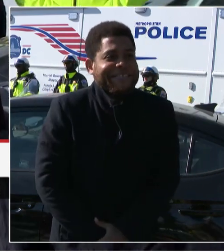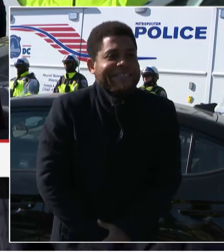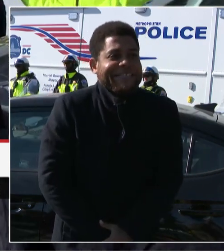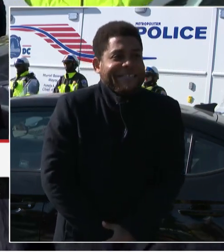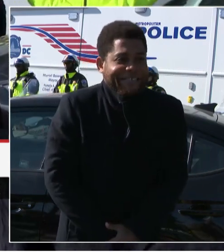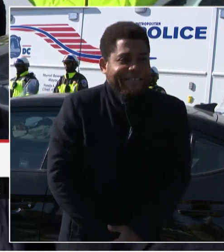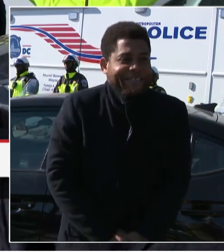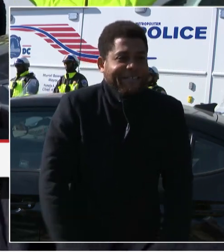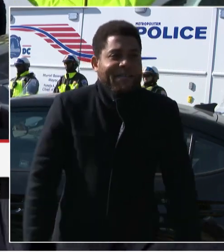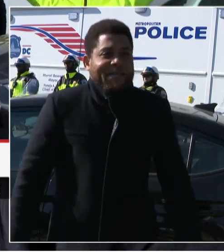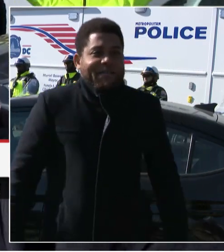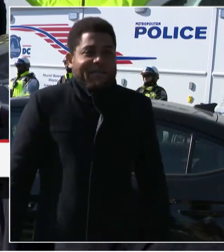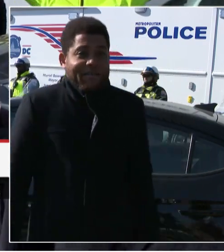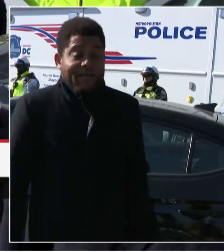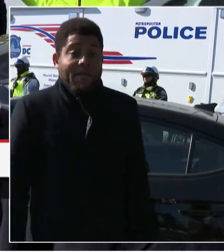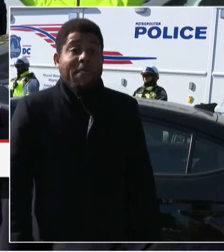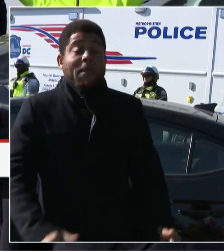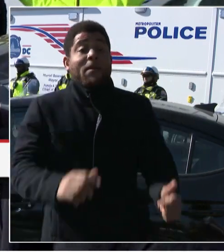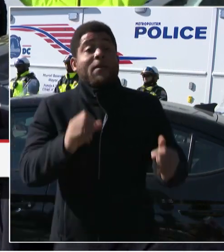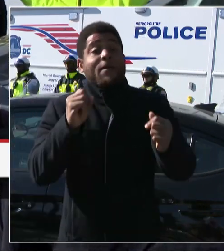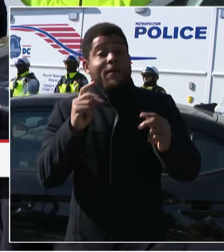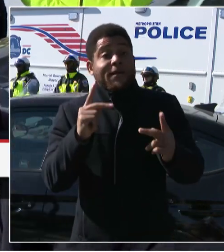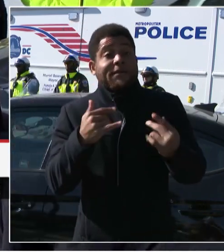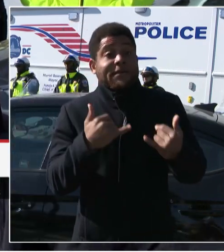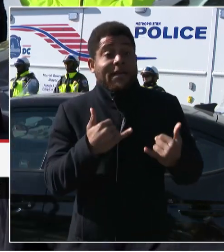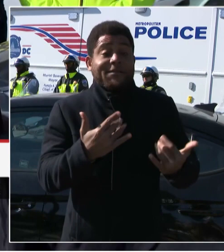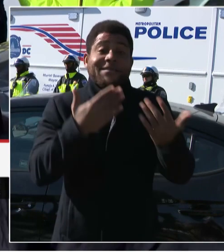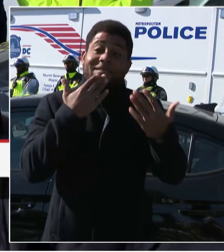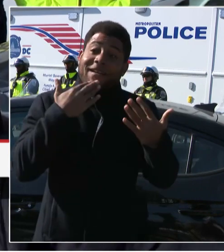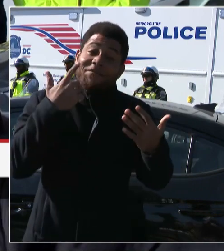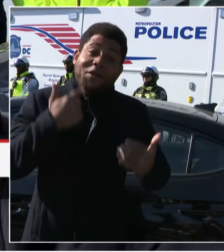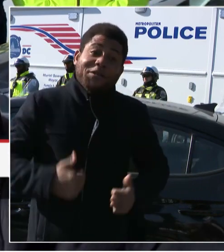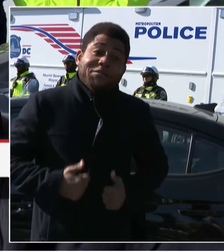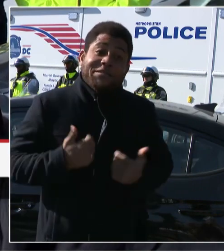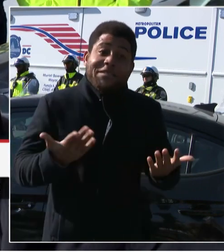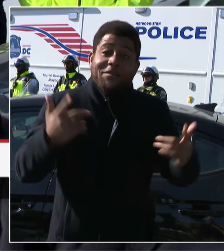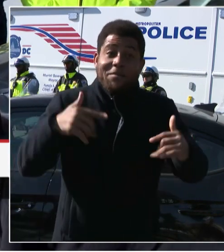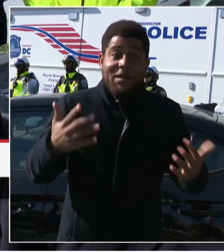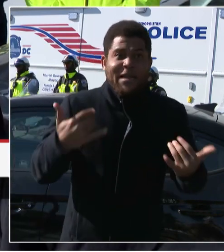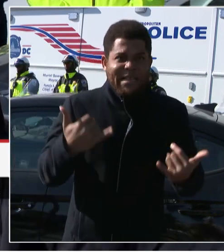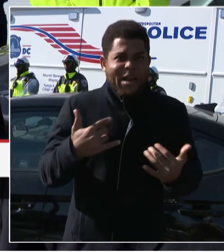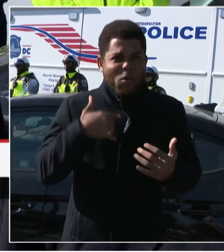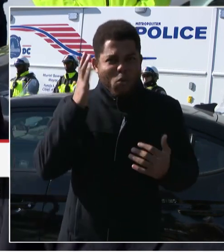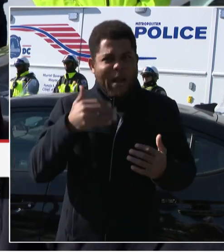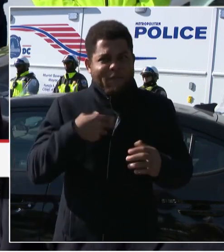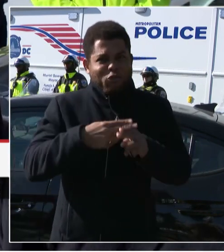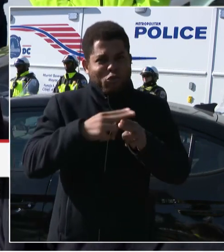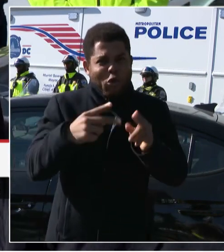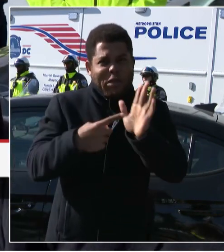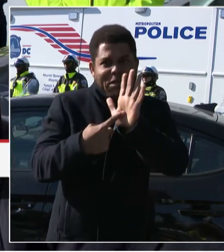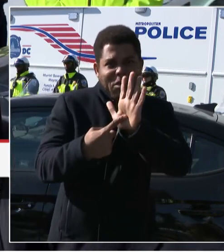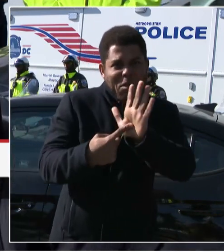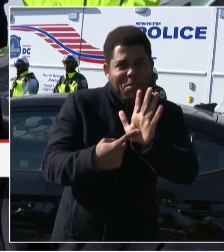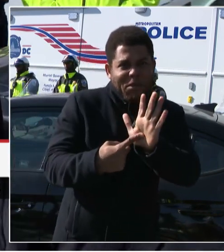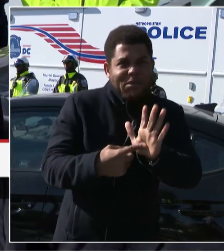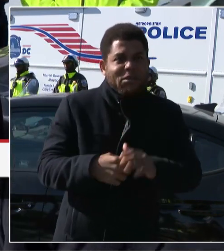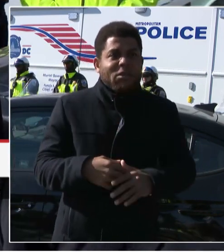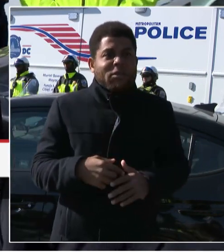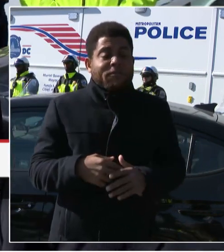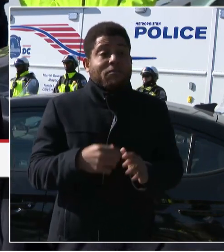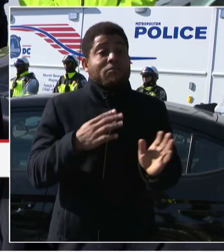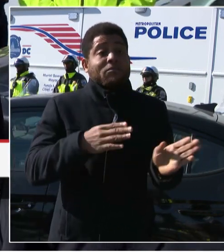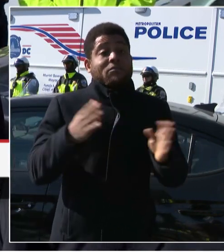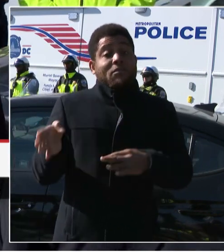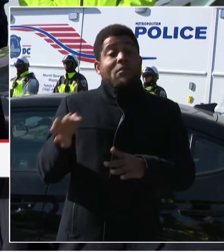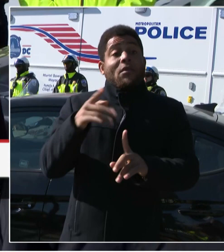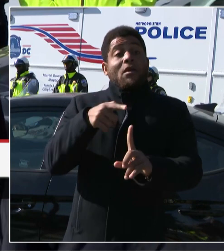Okay, so thanks to our residents for coming out. I think we're doing a demonstration right after this, and then we'll conclude.